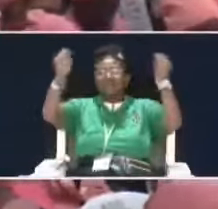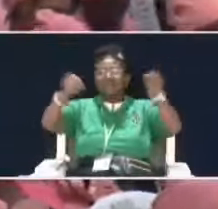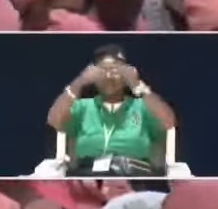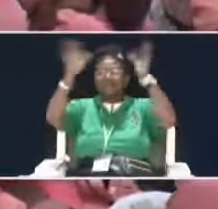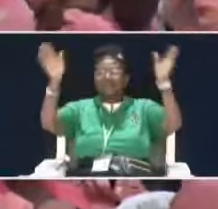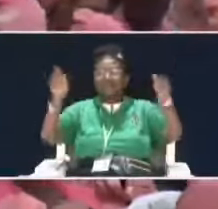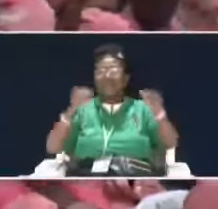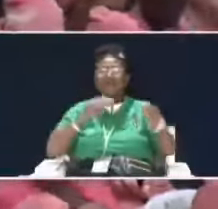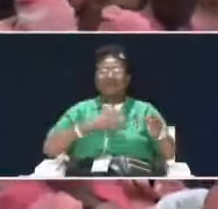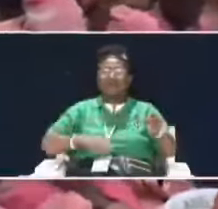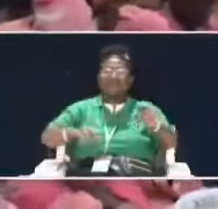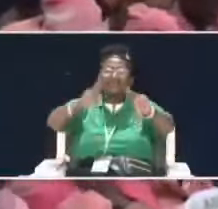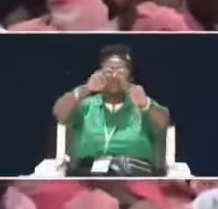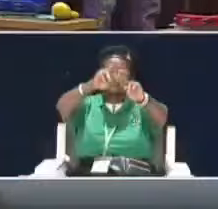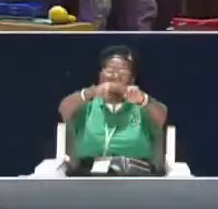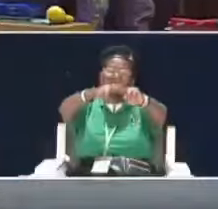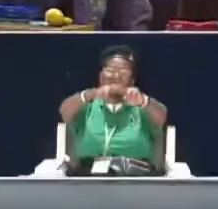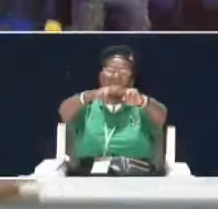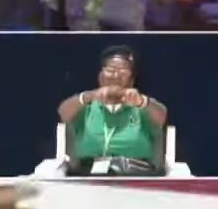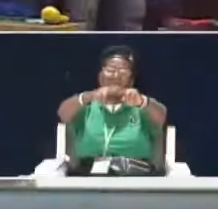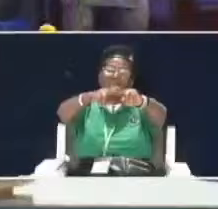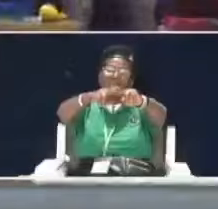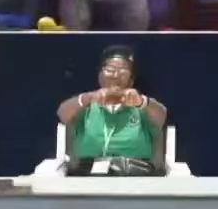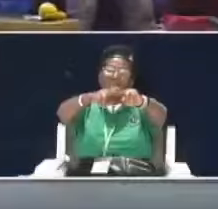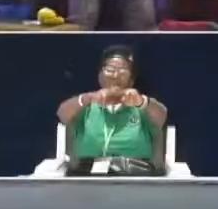And then you may please be seated.